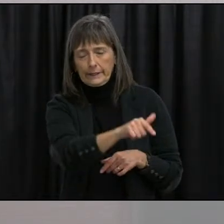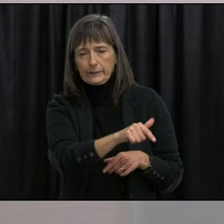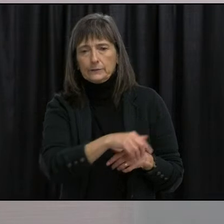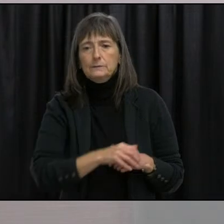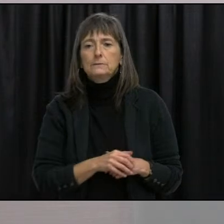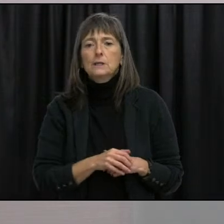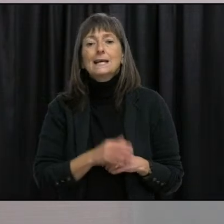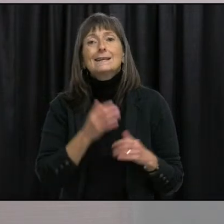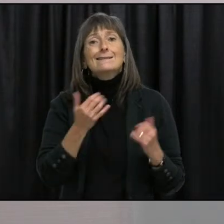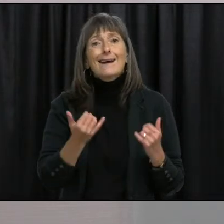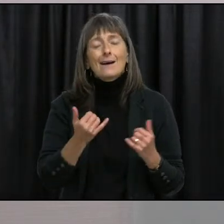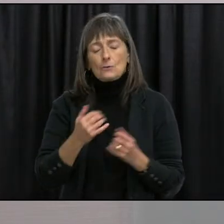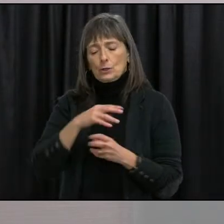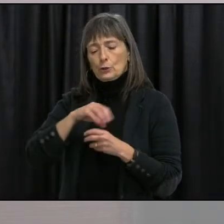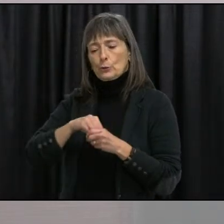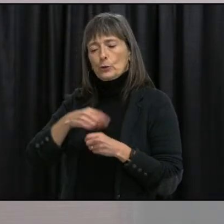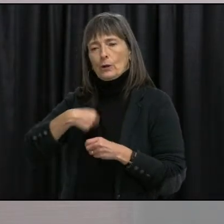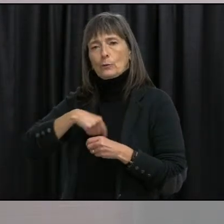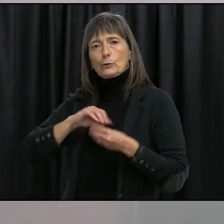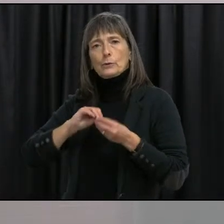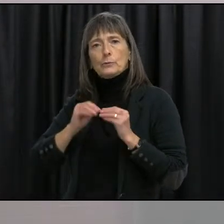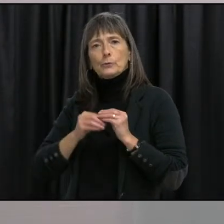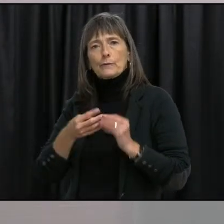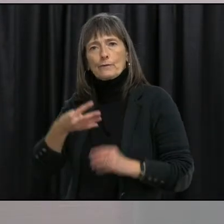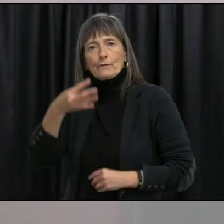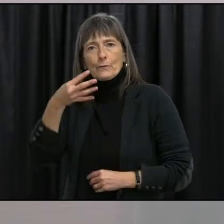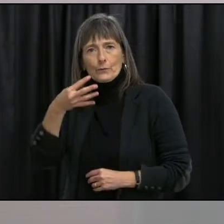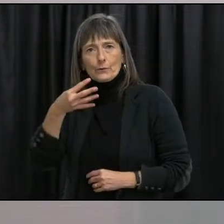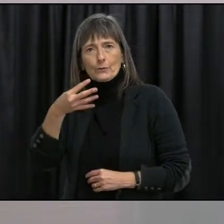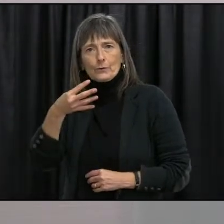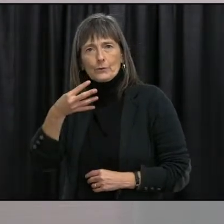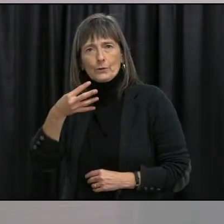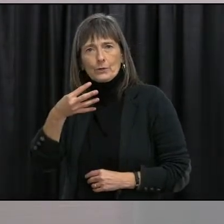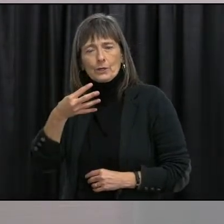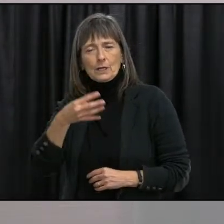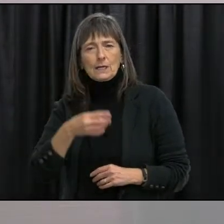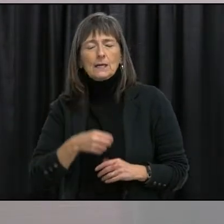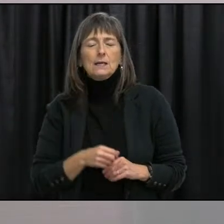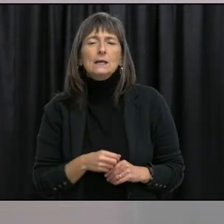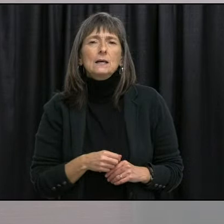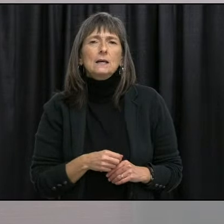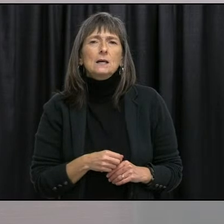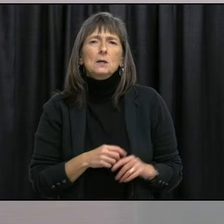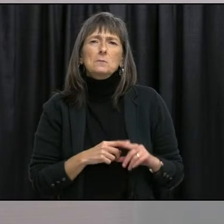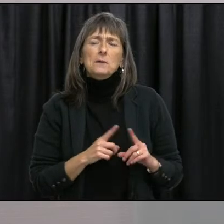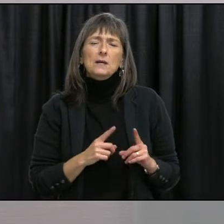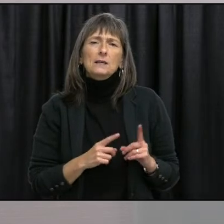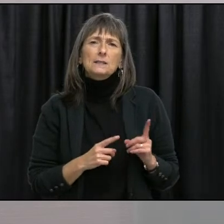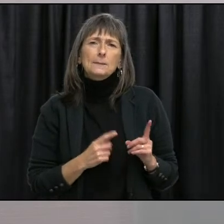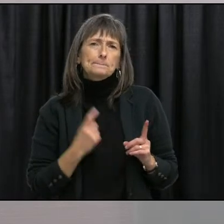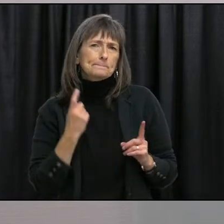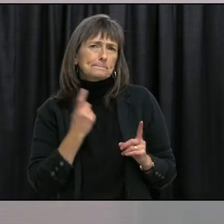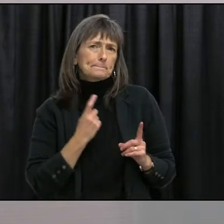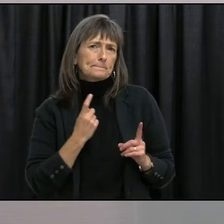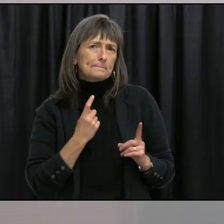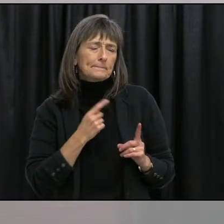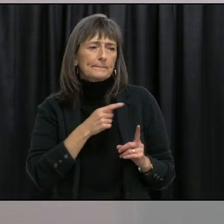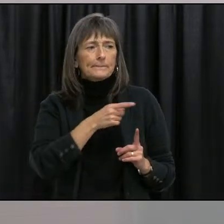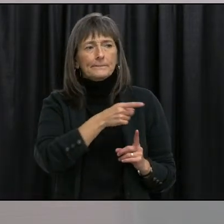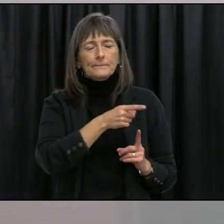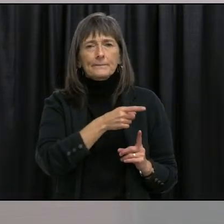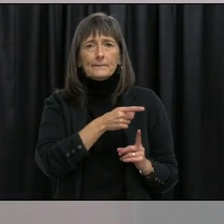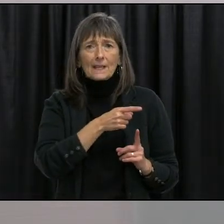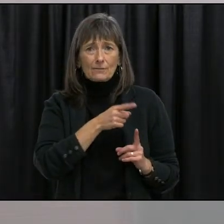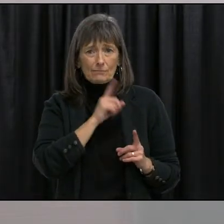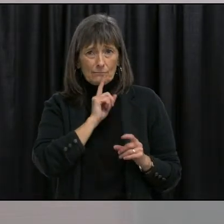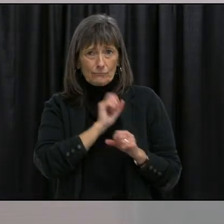death tally would suggest that he did die of COVID-19, but I'm wondering what the protocol is for reporting whether a death